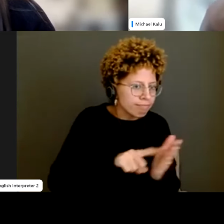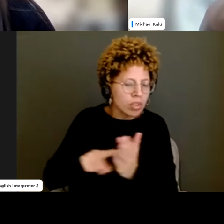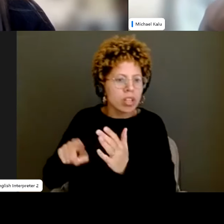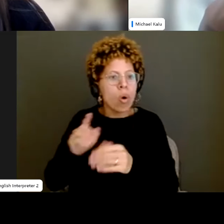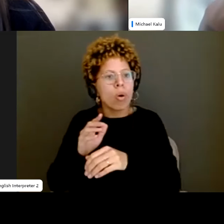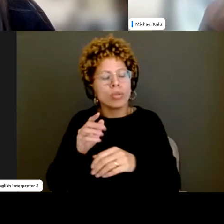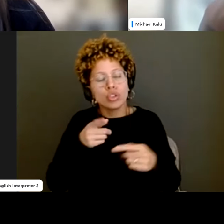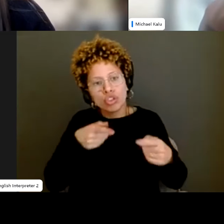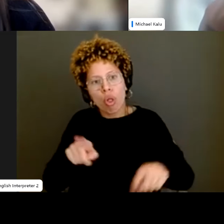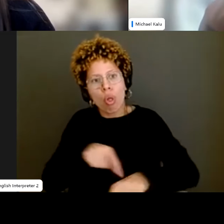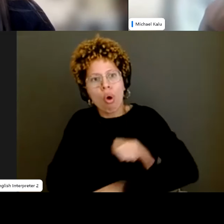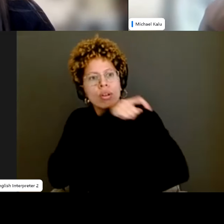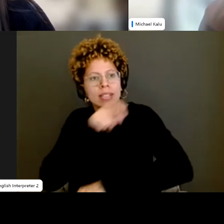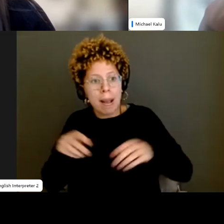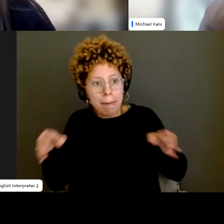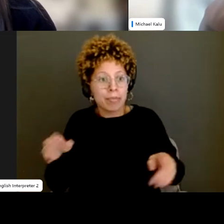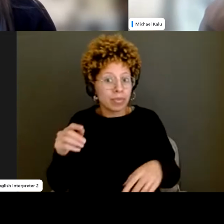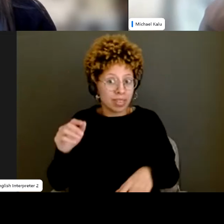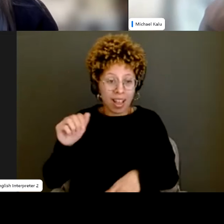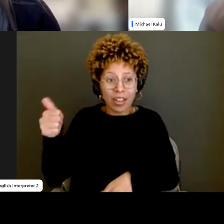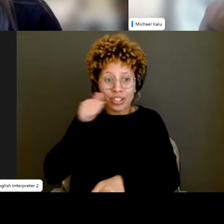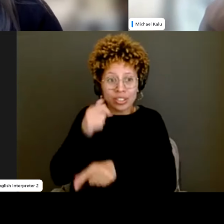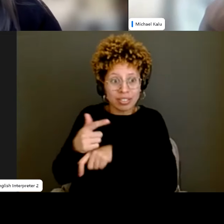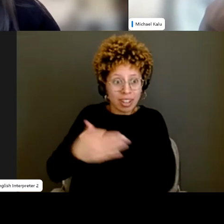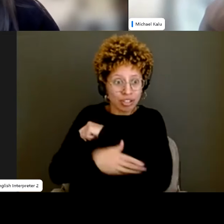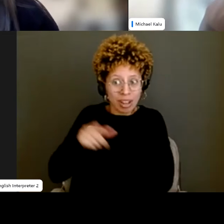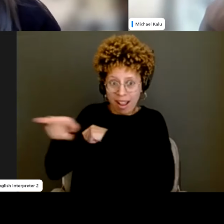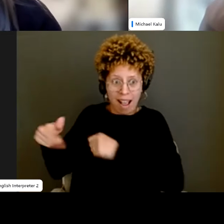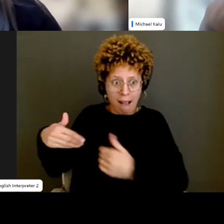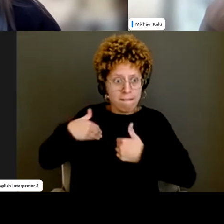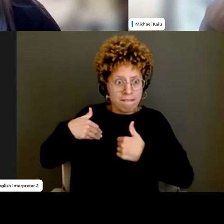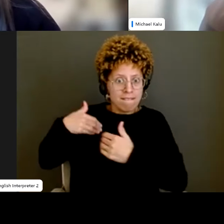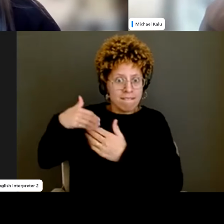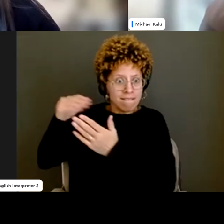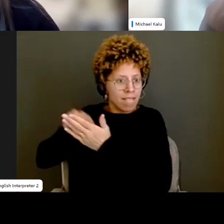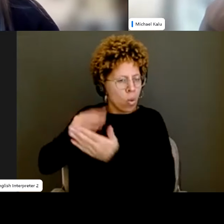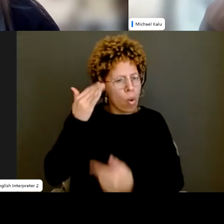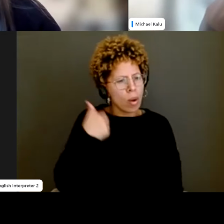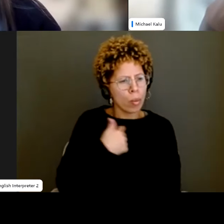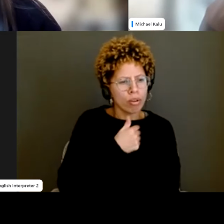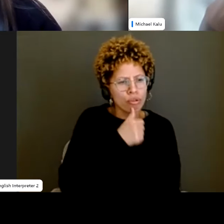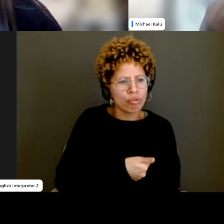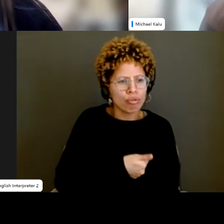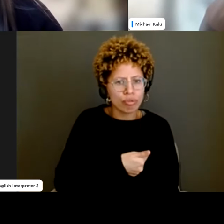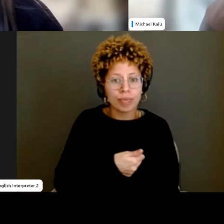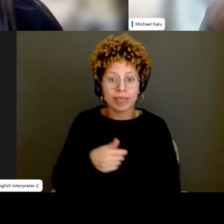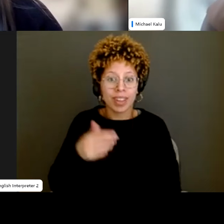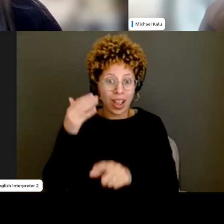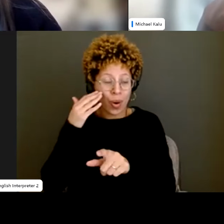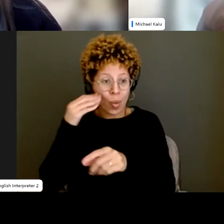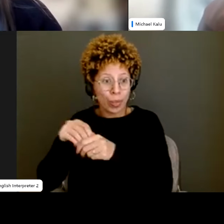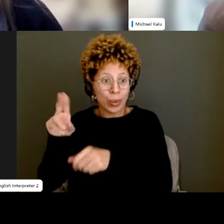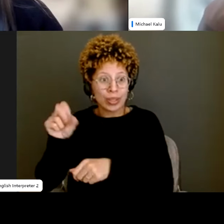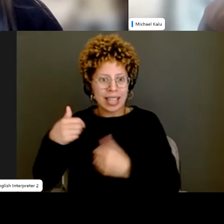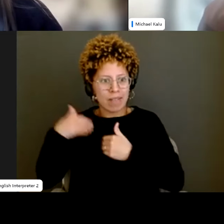it? Yeah. Right. Yeah. The different countries, I know that in the States, they have adult protective services in almost every state, which